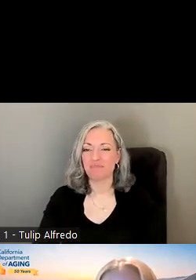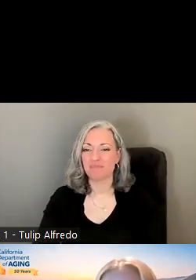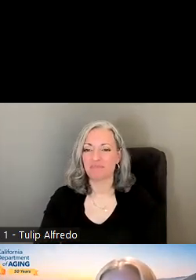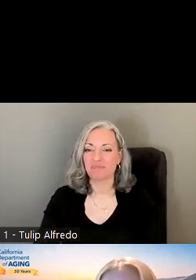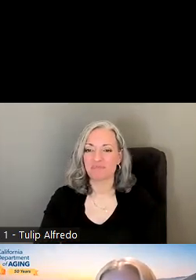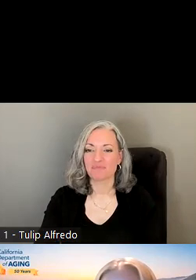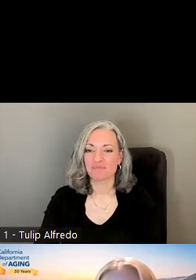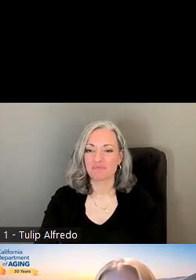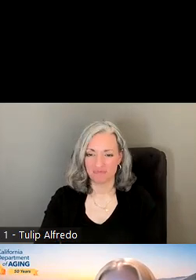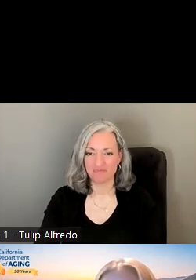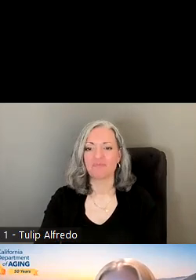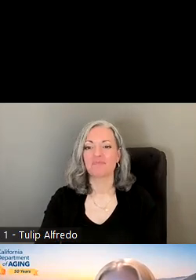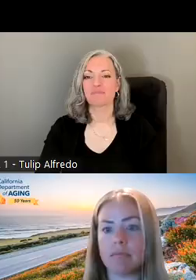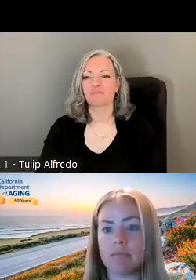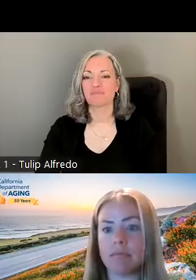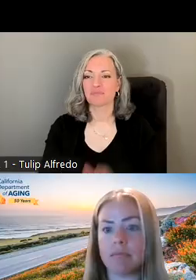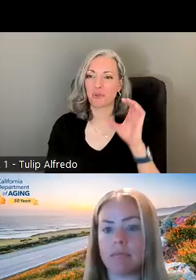There we go.